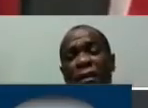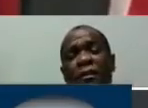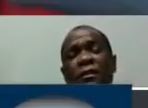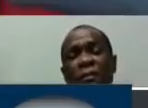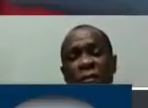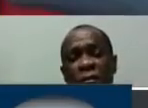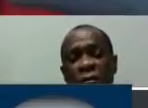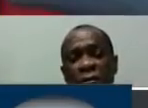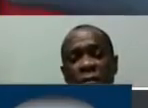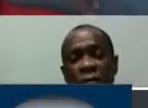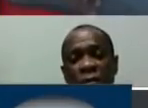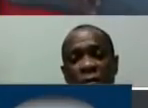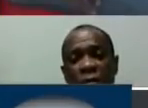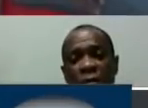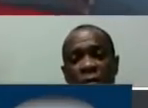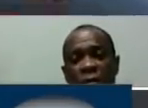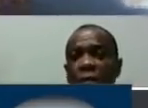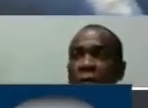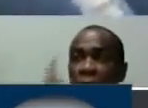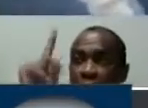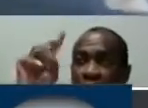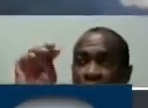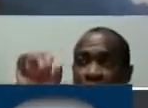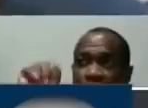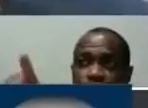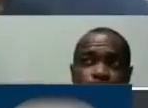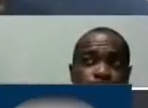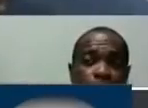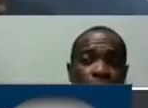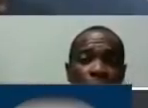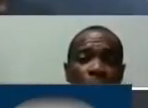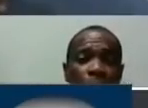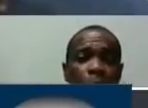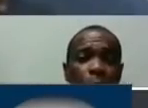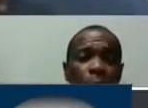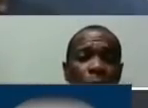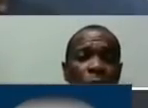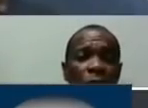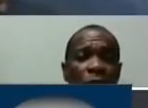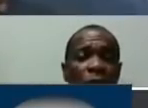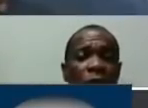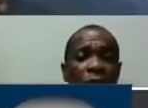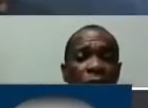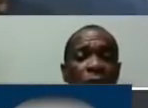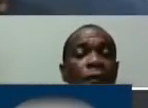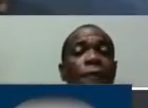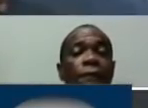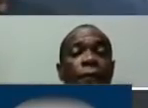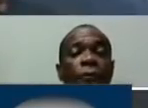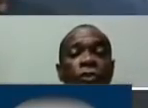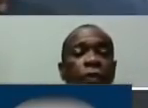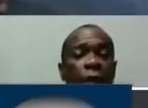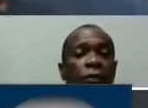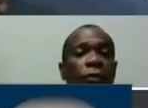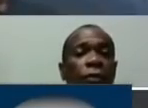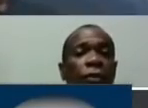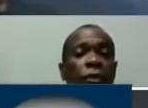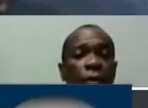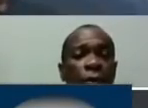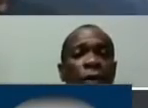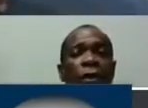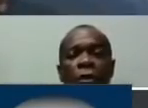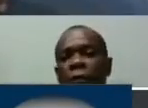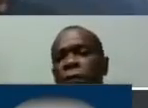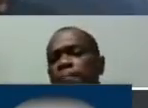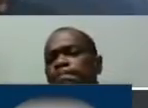Prime Minister, well, public sector workers would be dealt with from January in terms of a timeline?